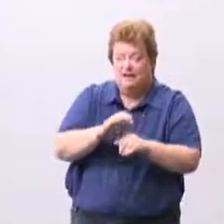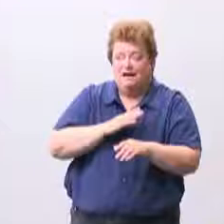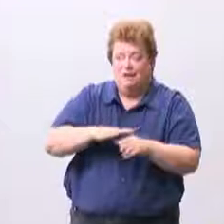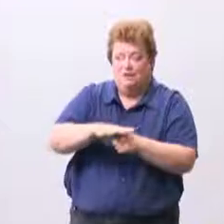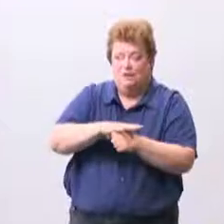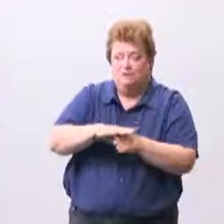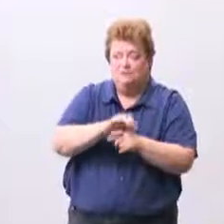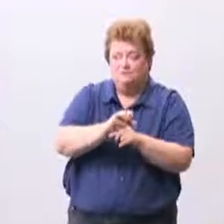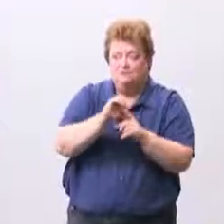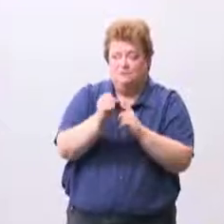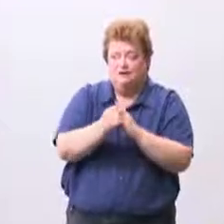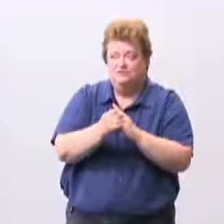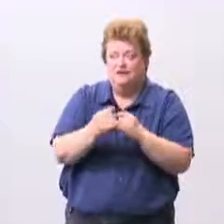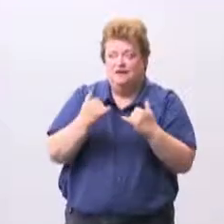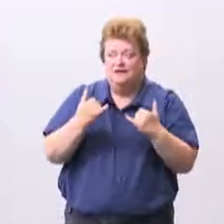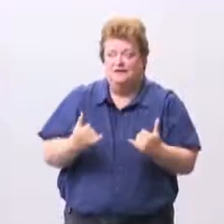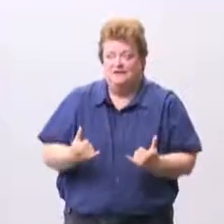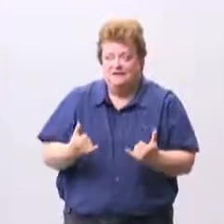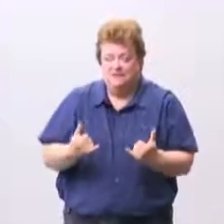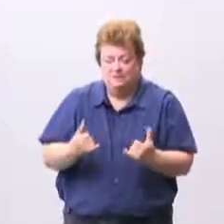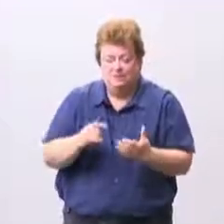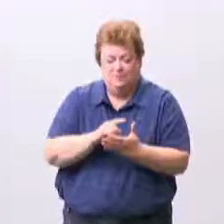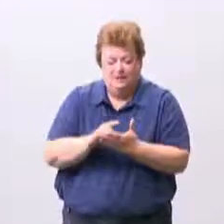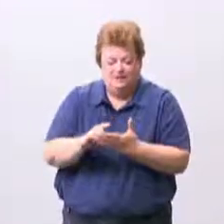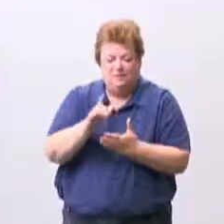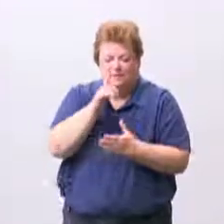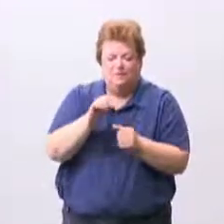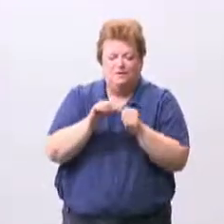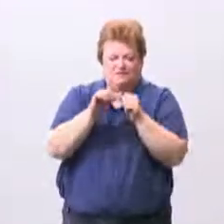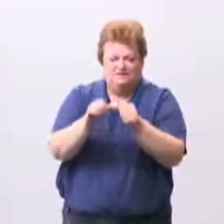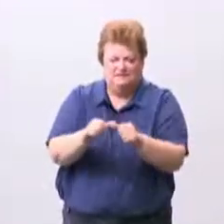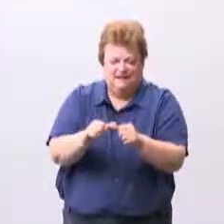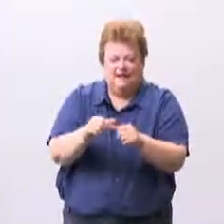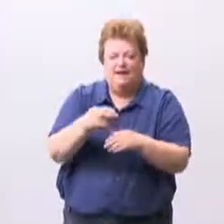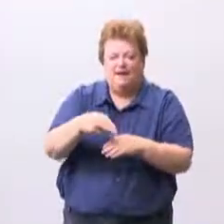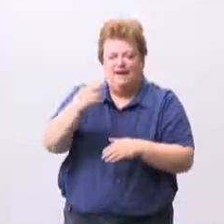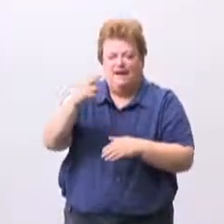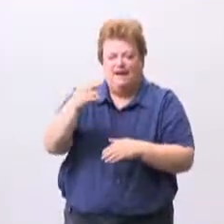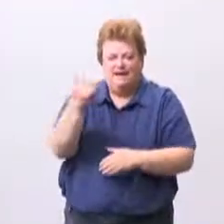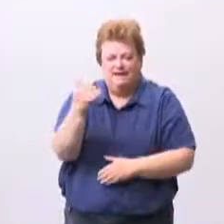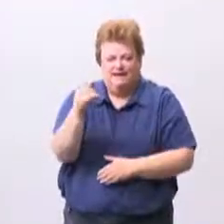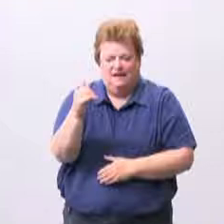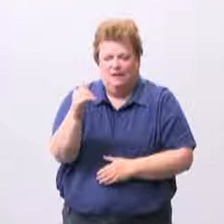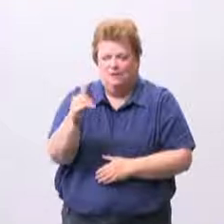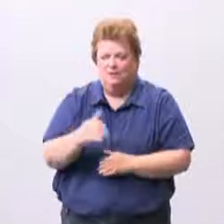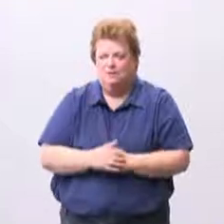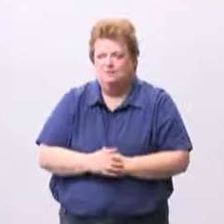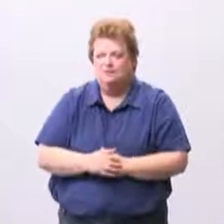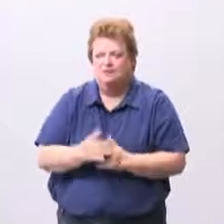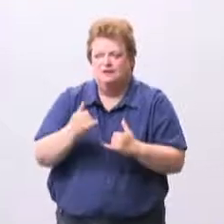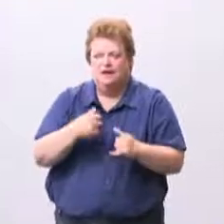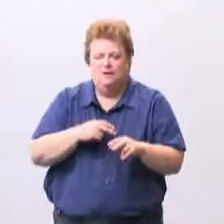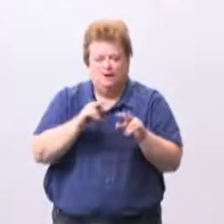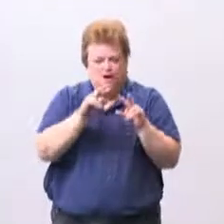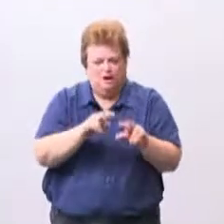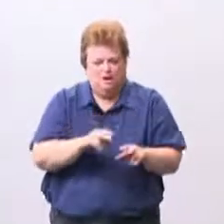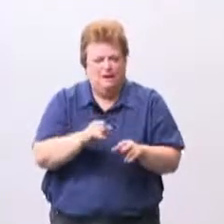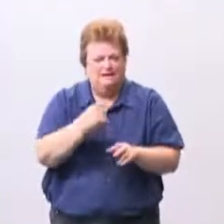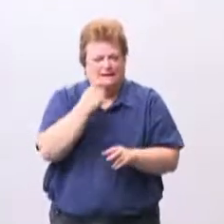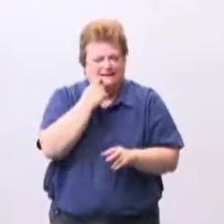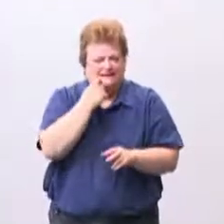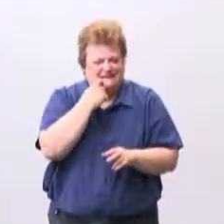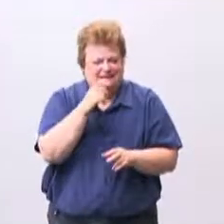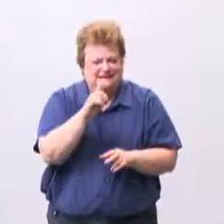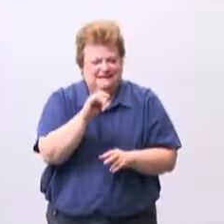situation. This week, the risk dial will stay in elevated yellow. Let's take a look at the latest data and what